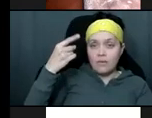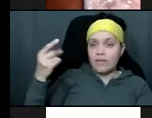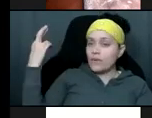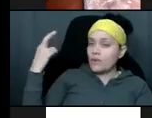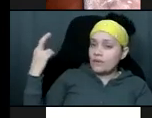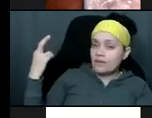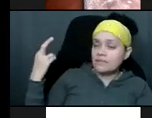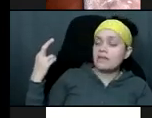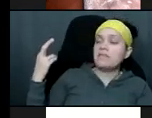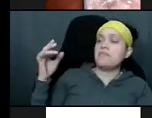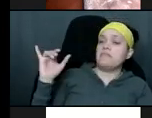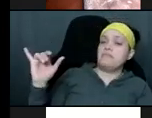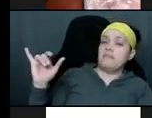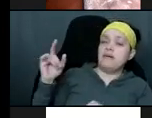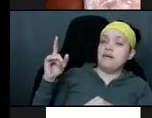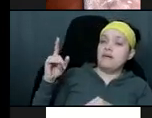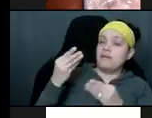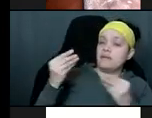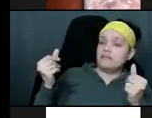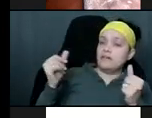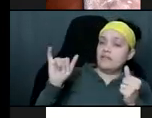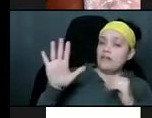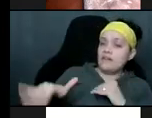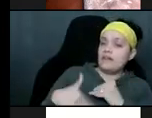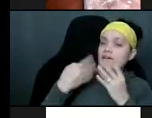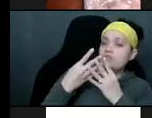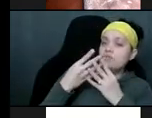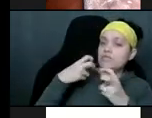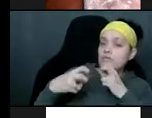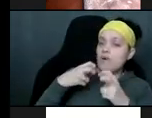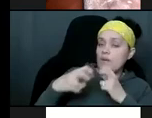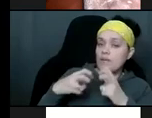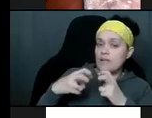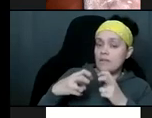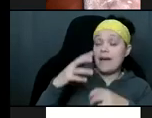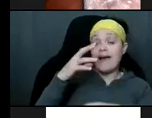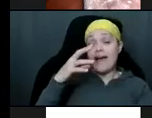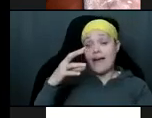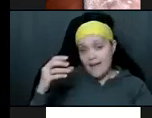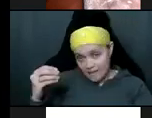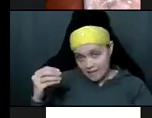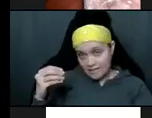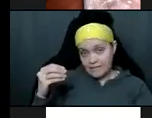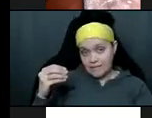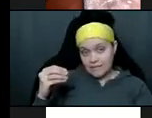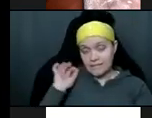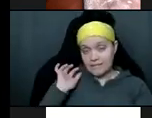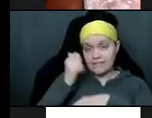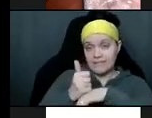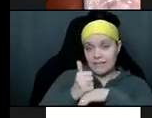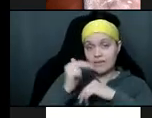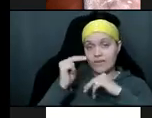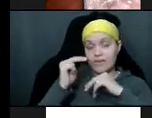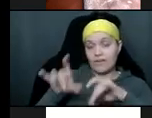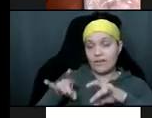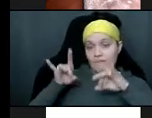realized they could solve that extra prisoner problem and settle Australia